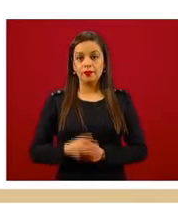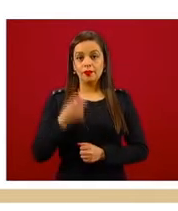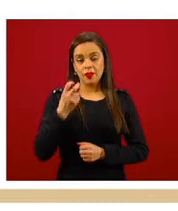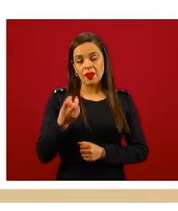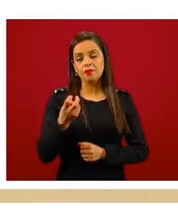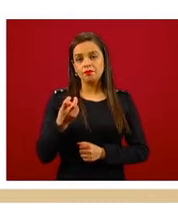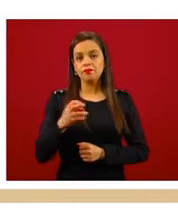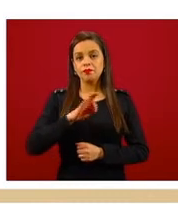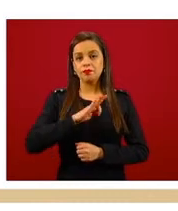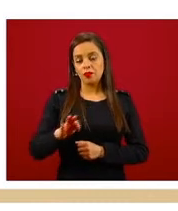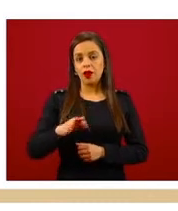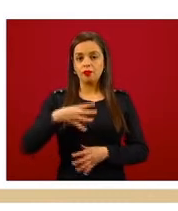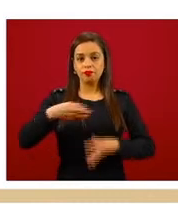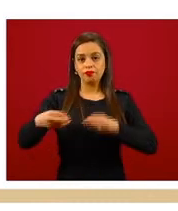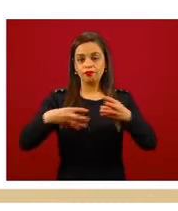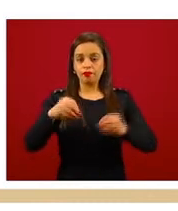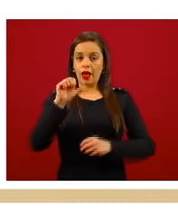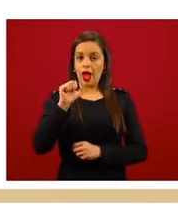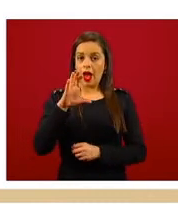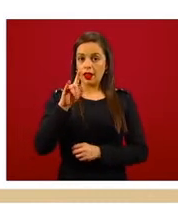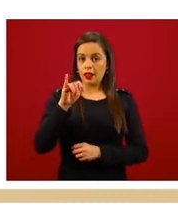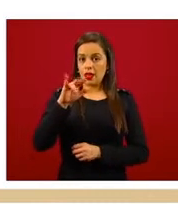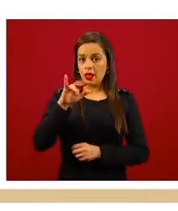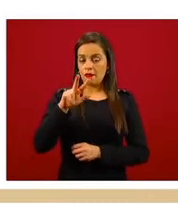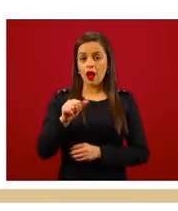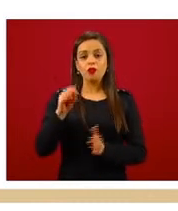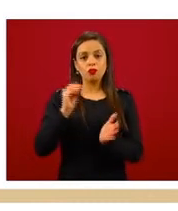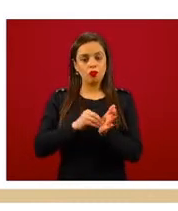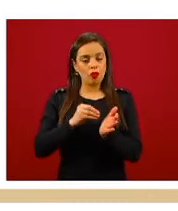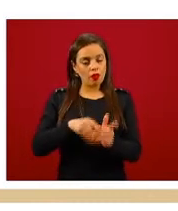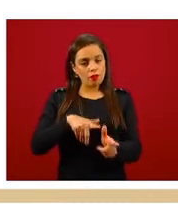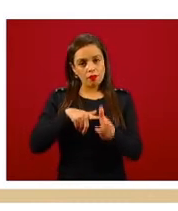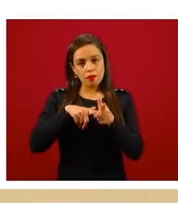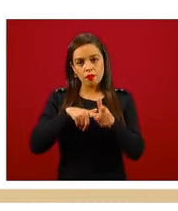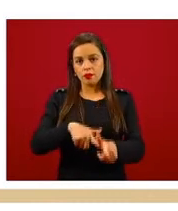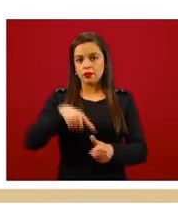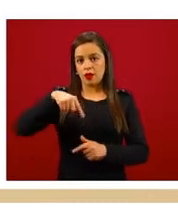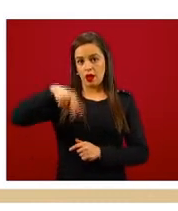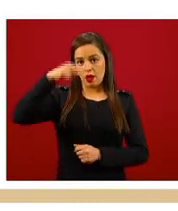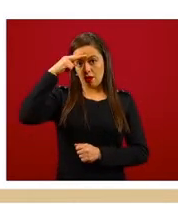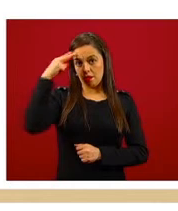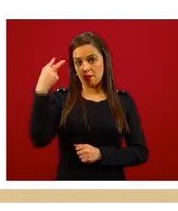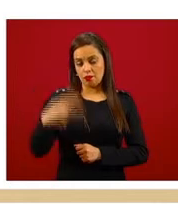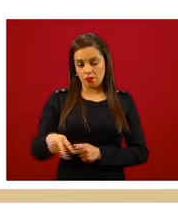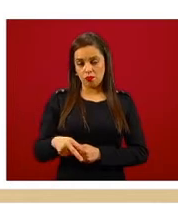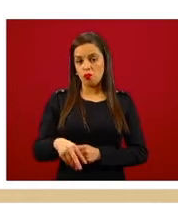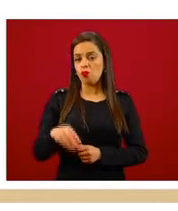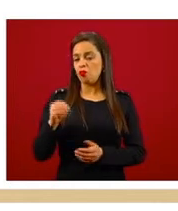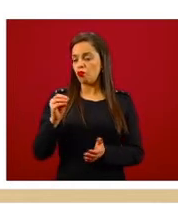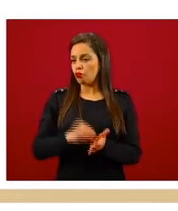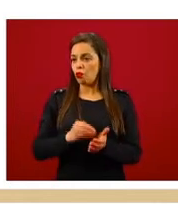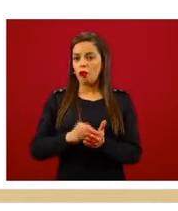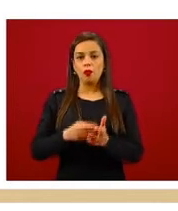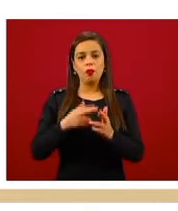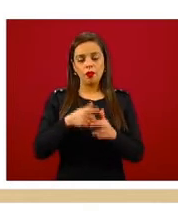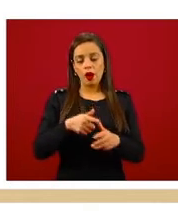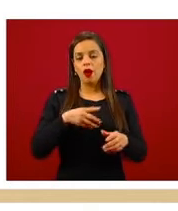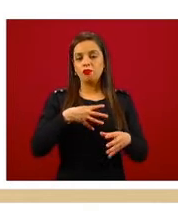epidemia And for activa practical en purposes, México, que they todavía represent the active continúa pandemics in the country movilizando. that still Así también continues son